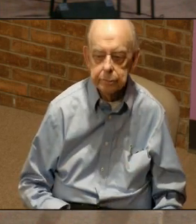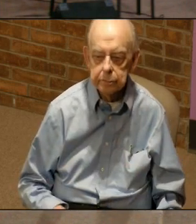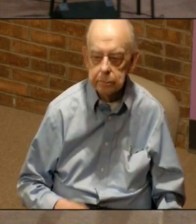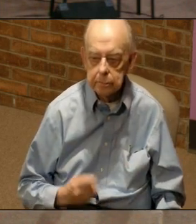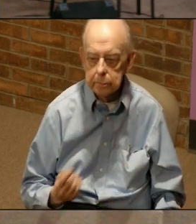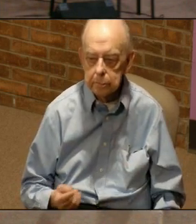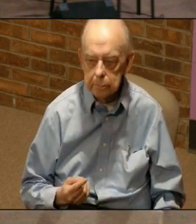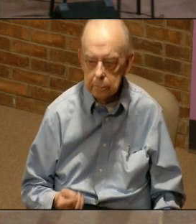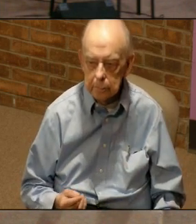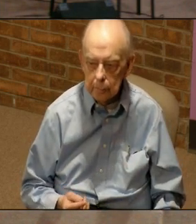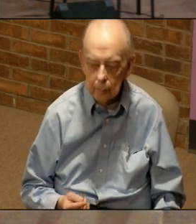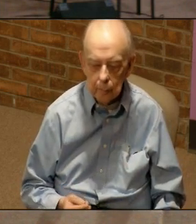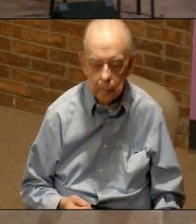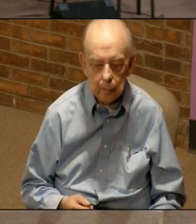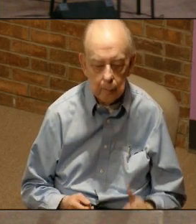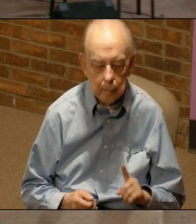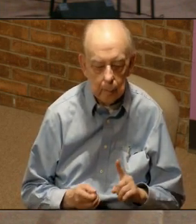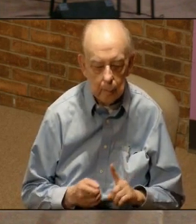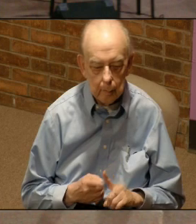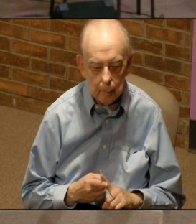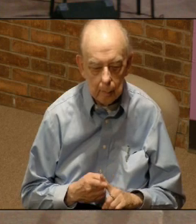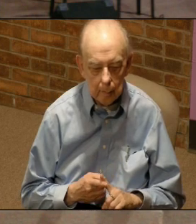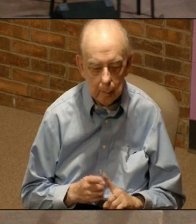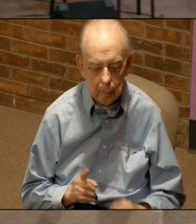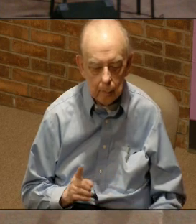the only plus one,